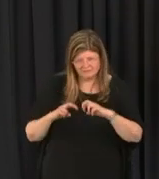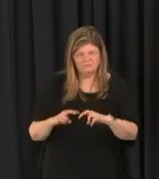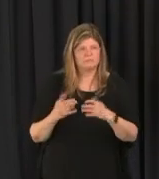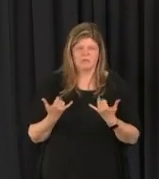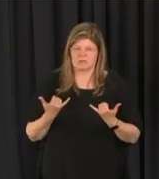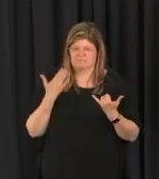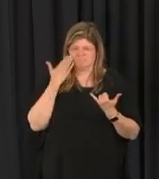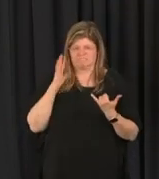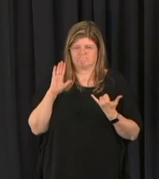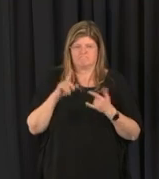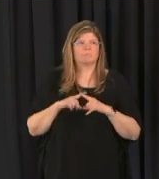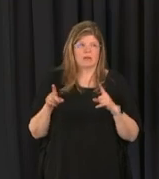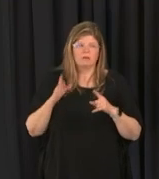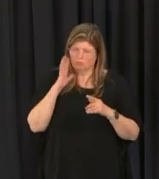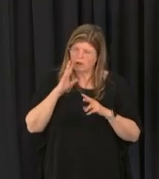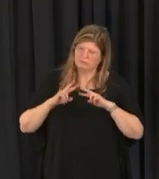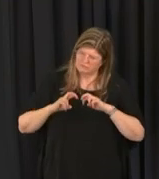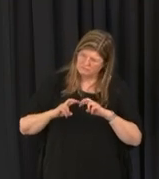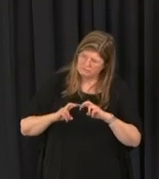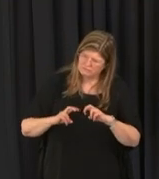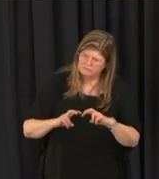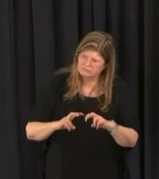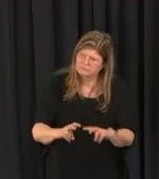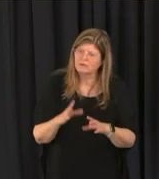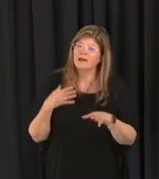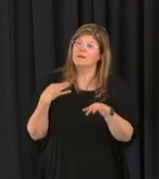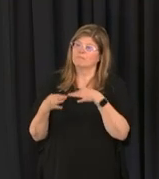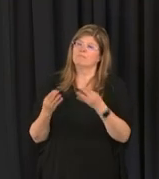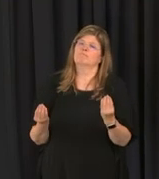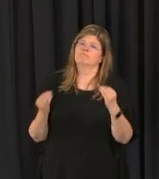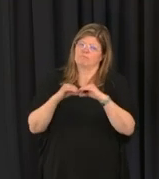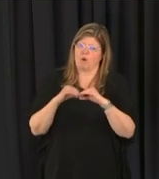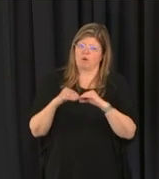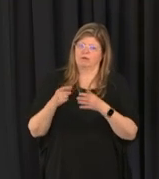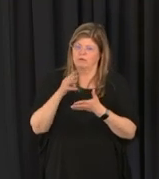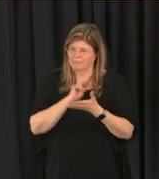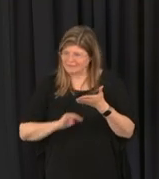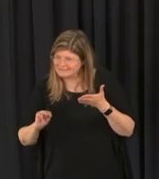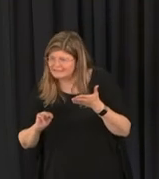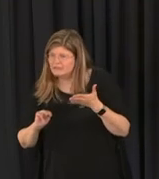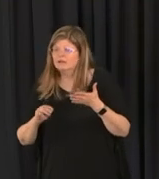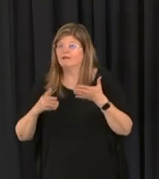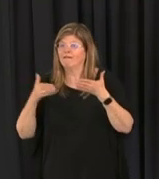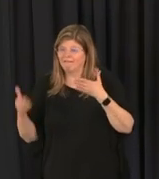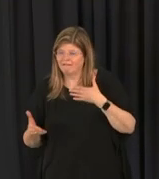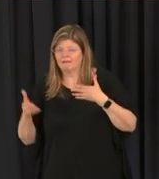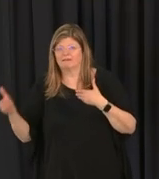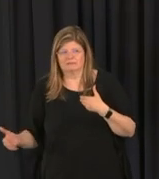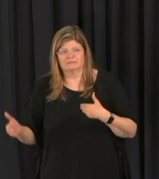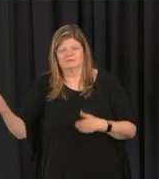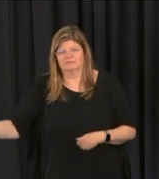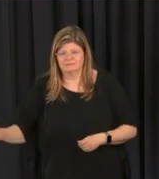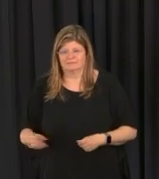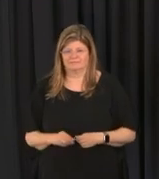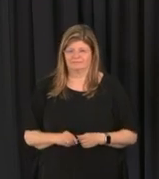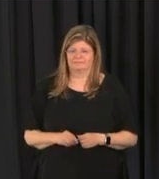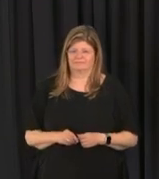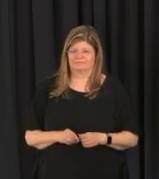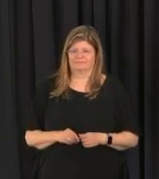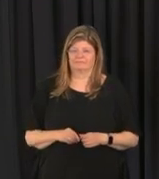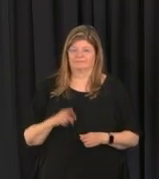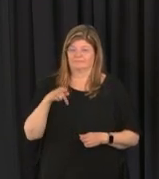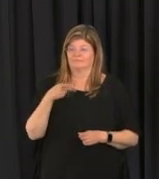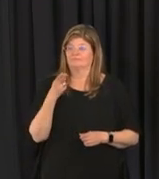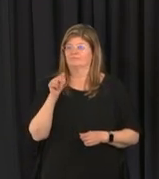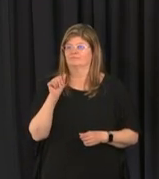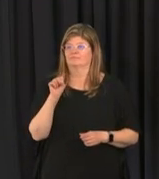happens. So we expect to talk to you on Monday about some loosening of phase 2